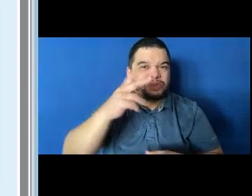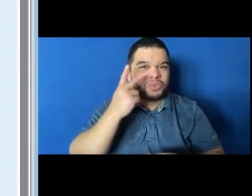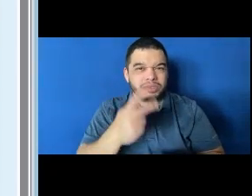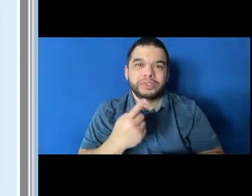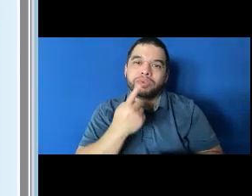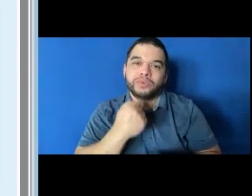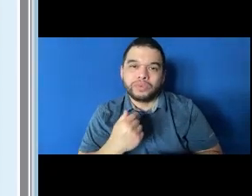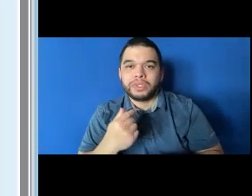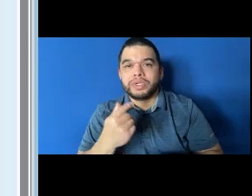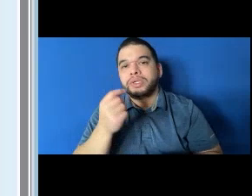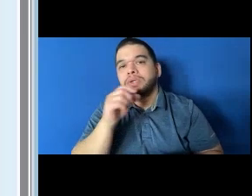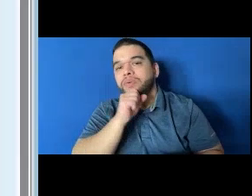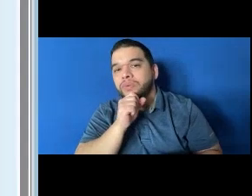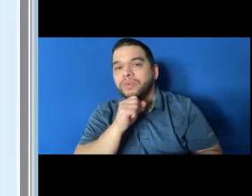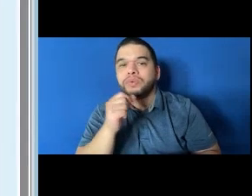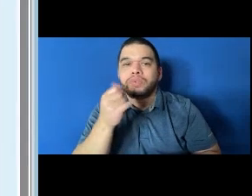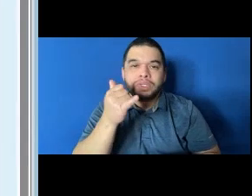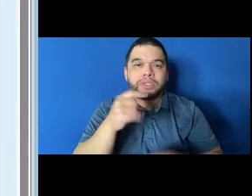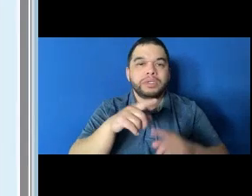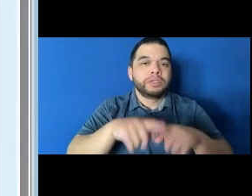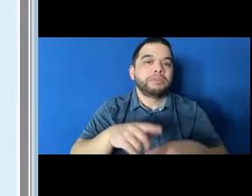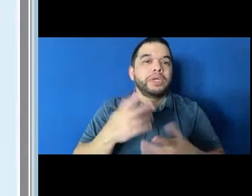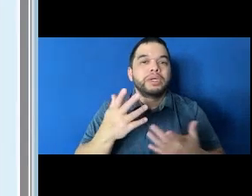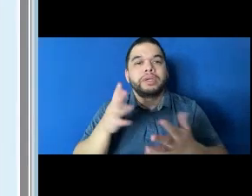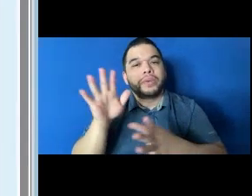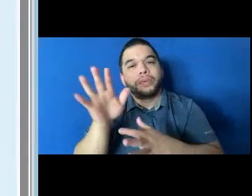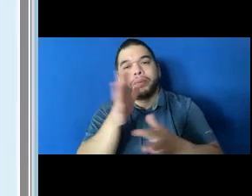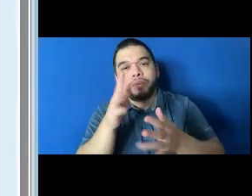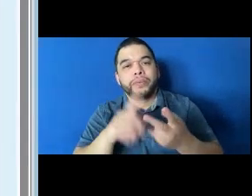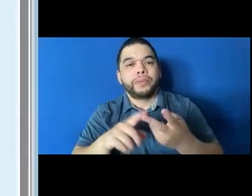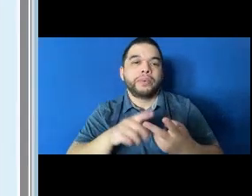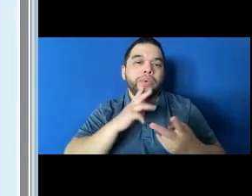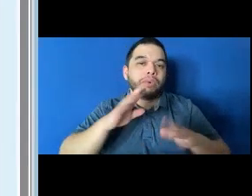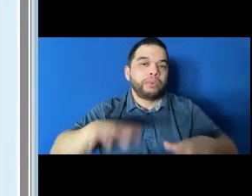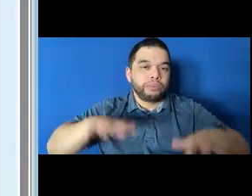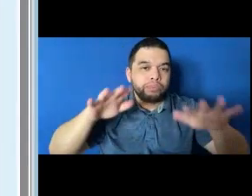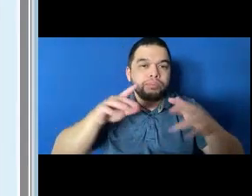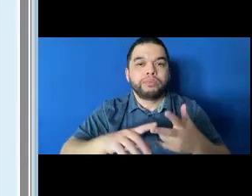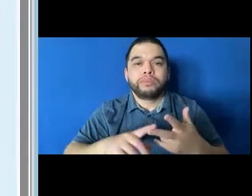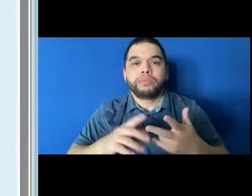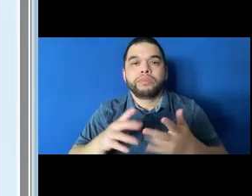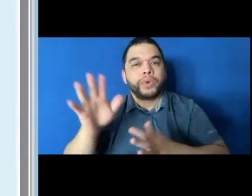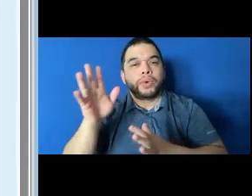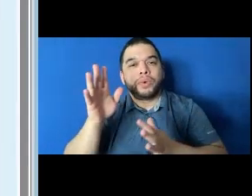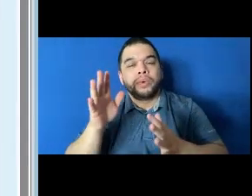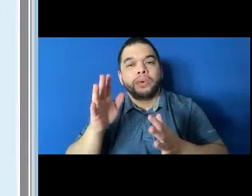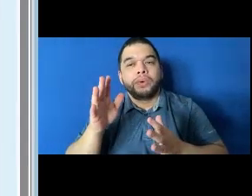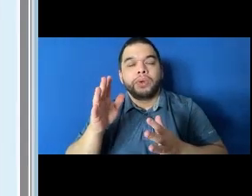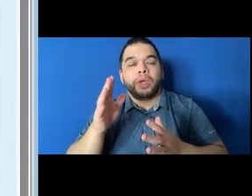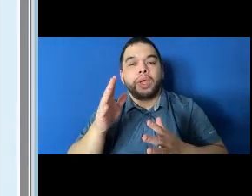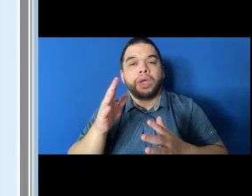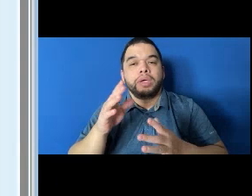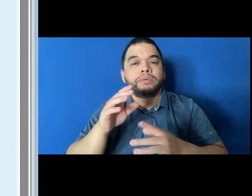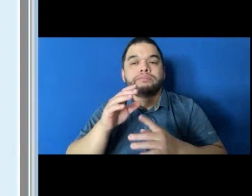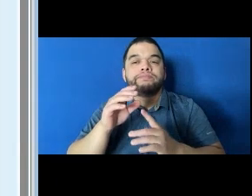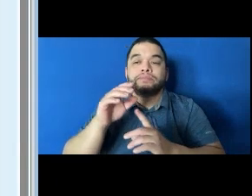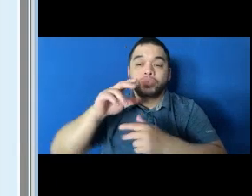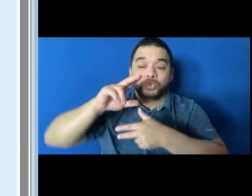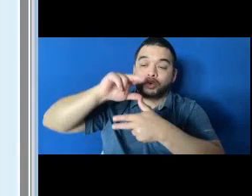prevailing impacts of that system, in terms of the tornadoes,